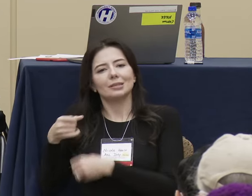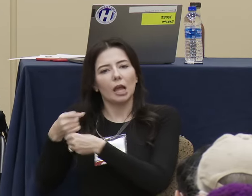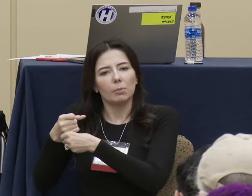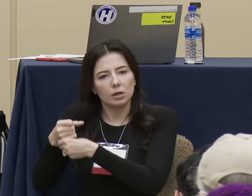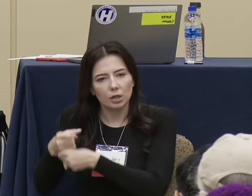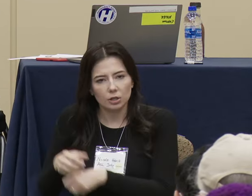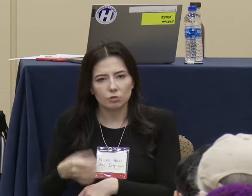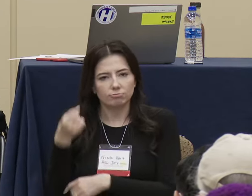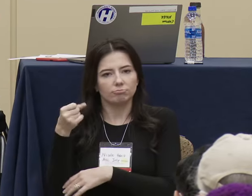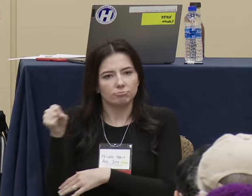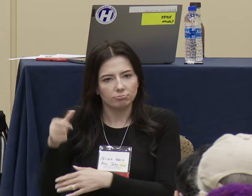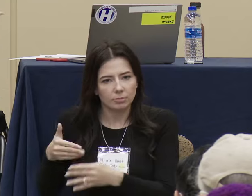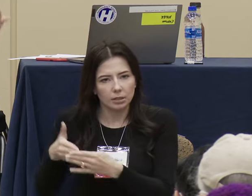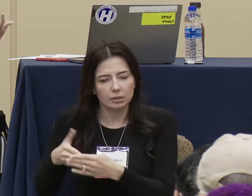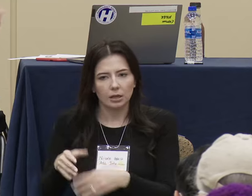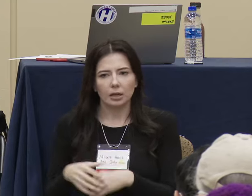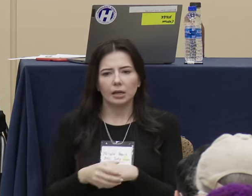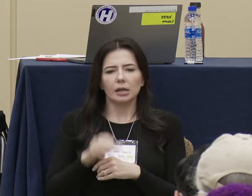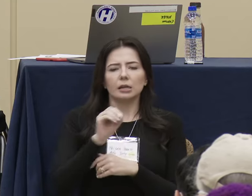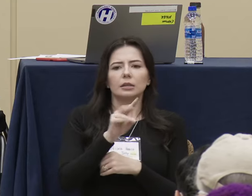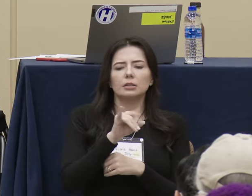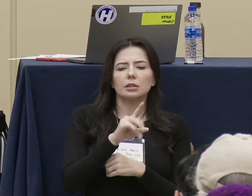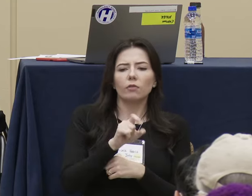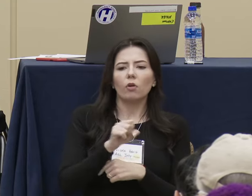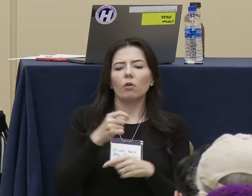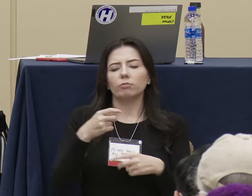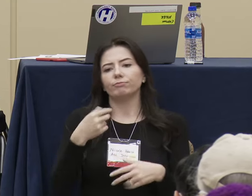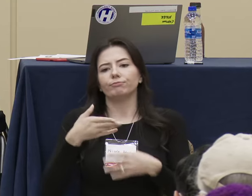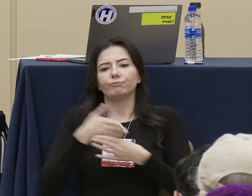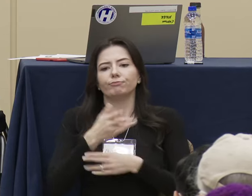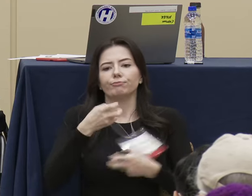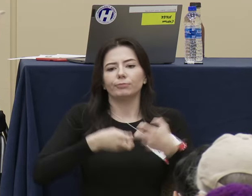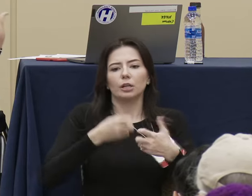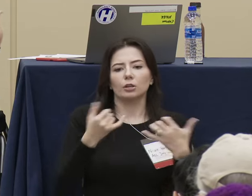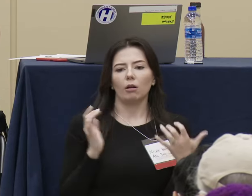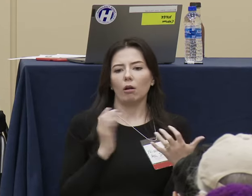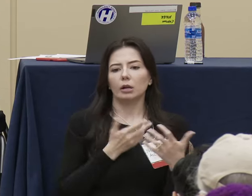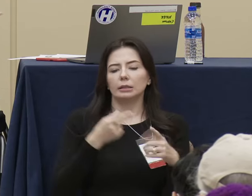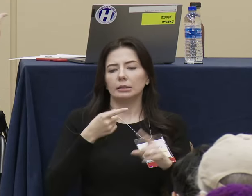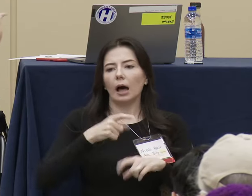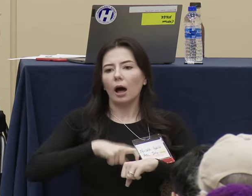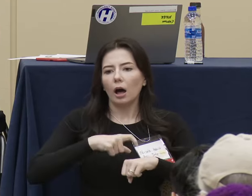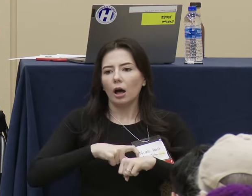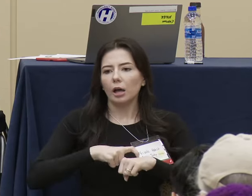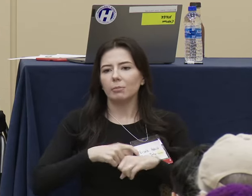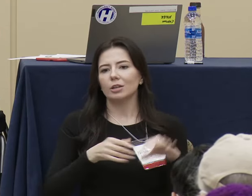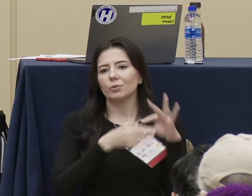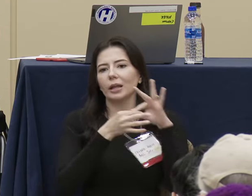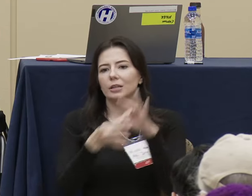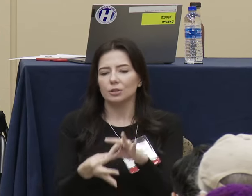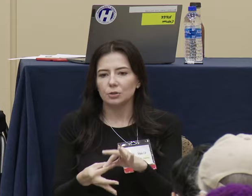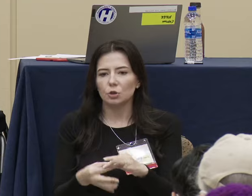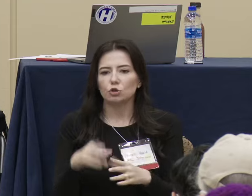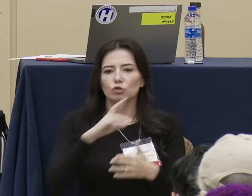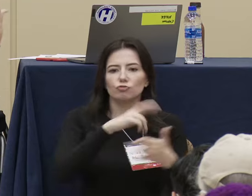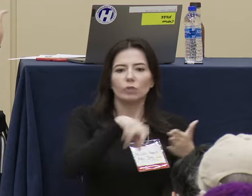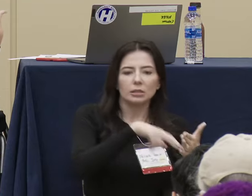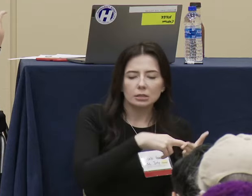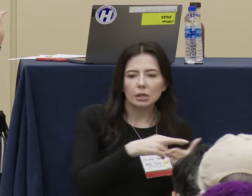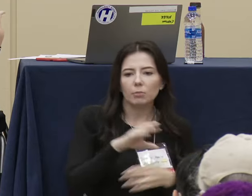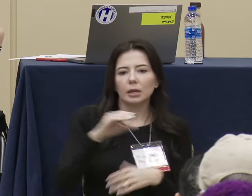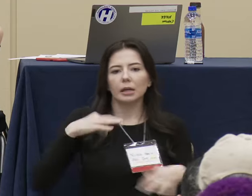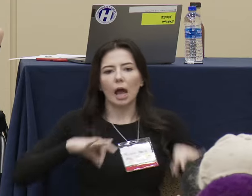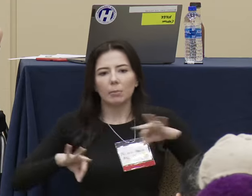the civil rights issue of our time, which is mass incarceration and its relation to racism and to capitalism. My son is